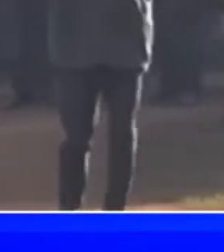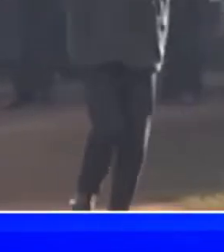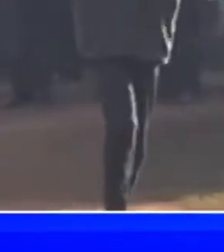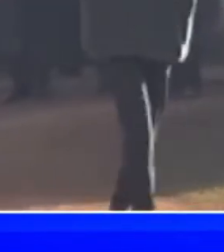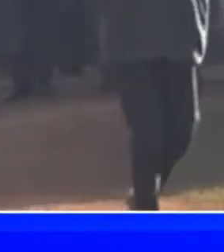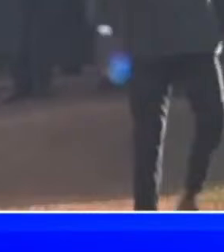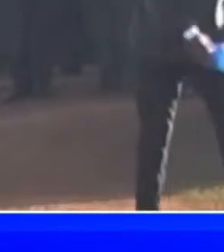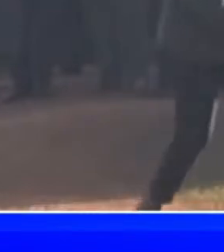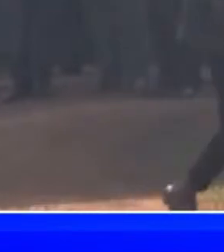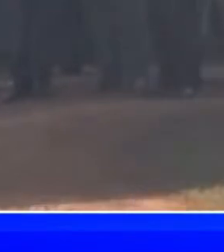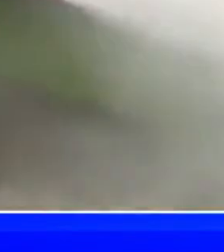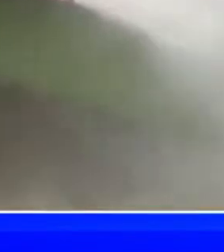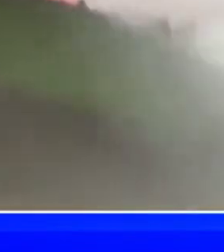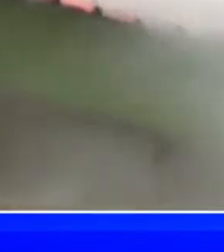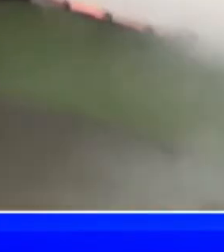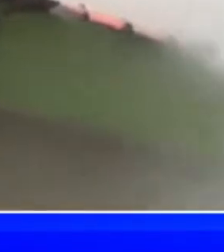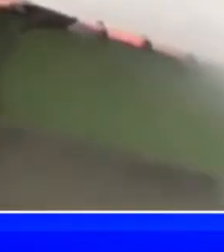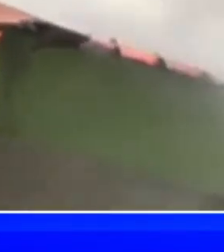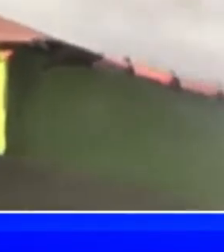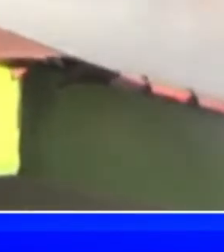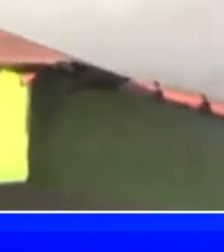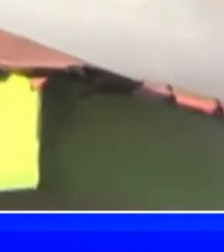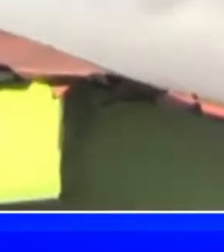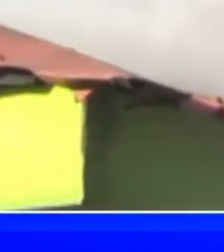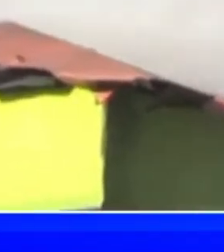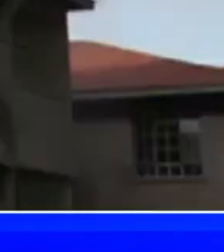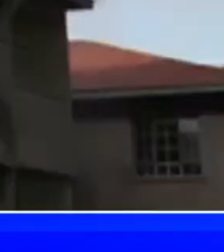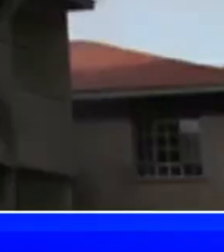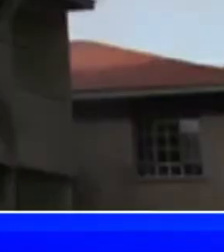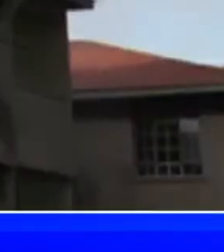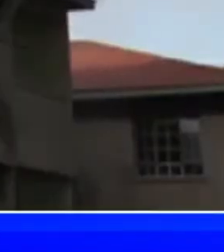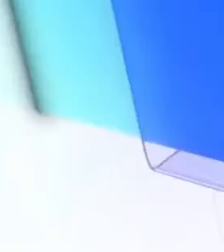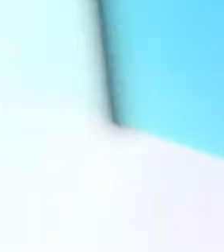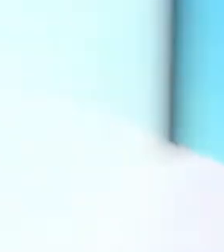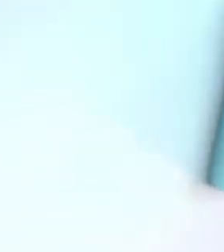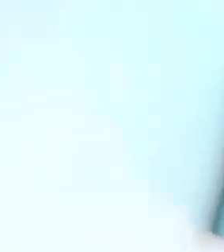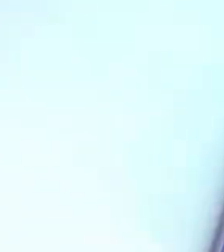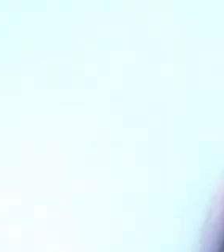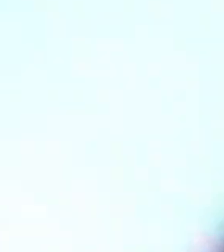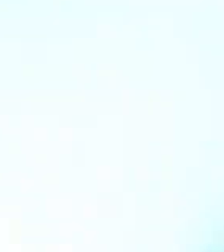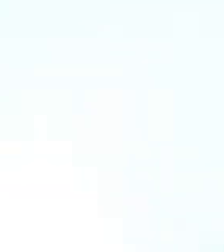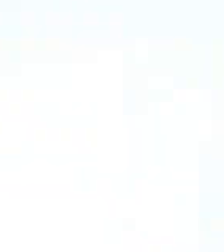16 students arrested over Kakamega High School dormitory fire.